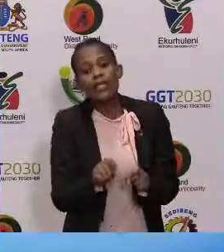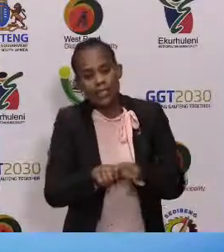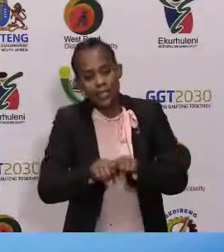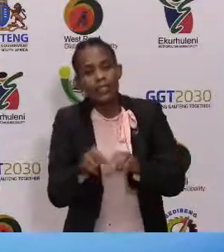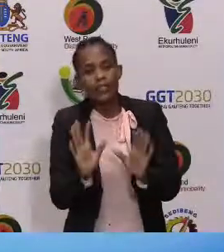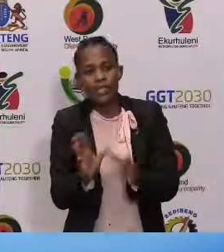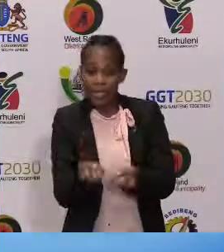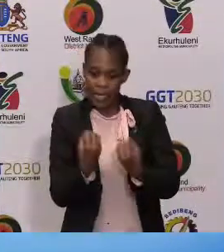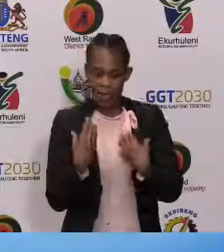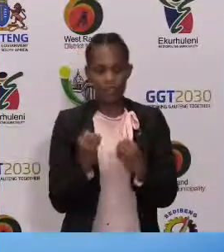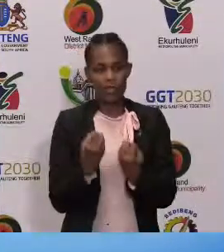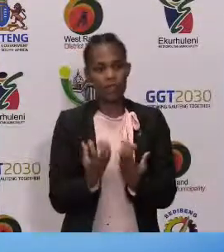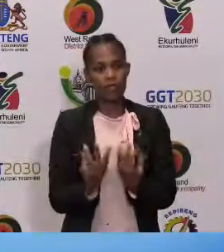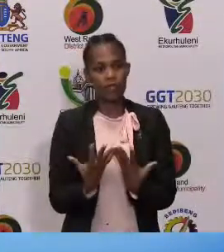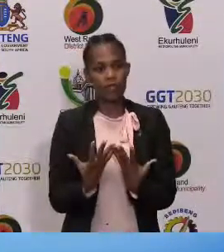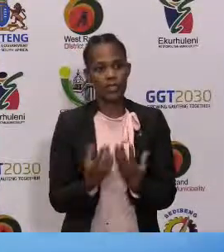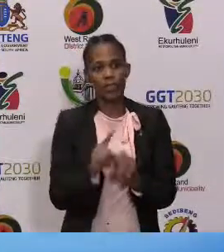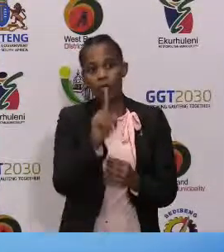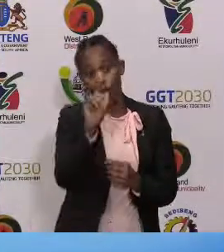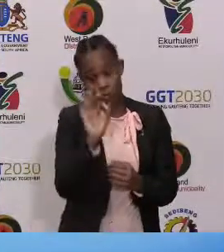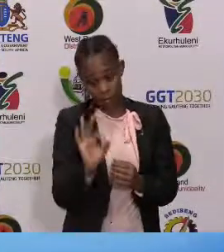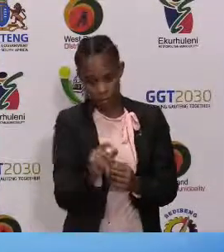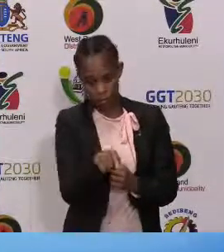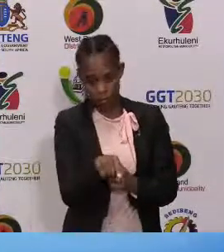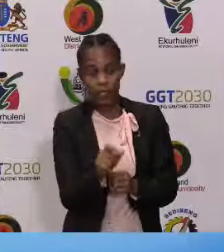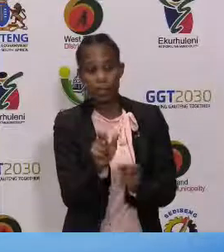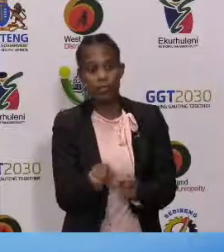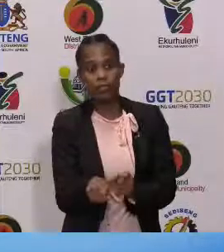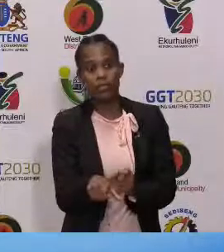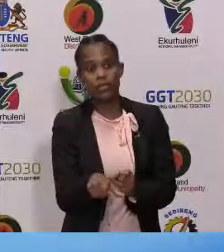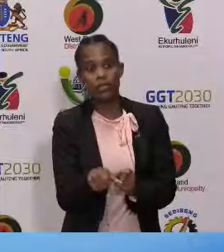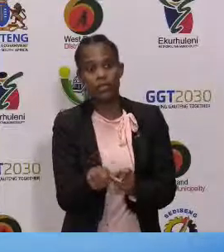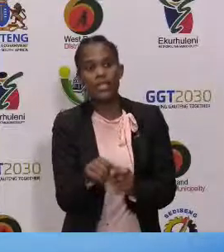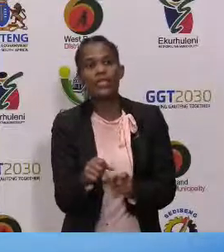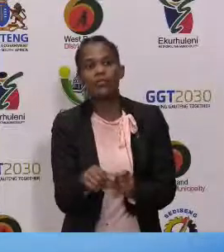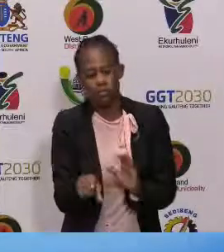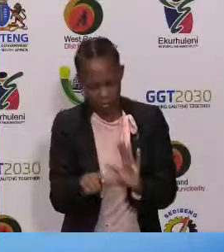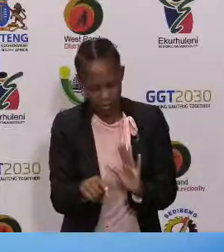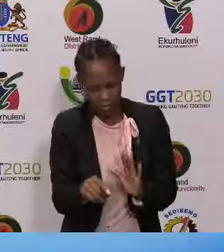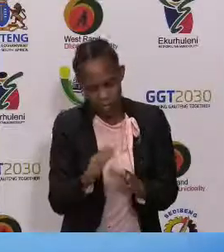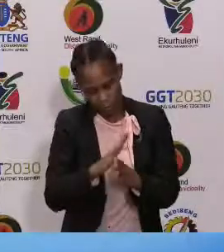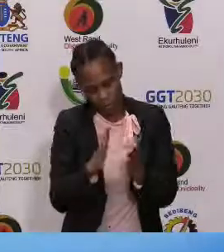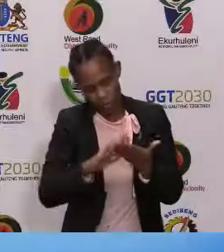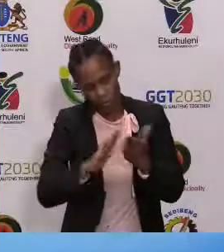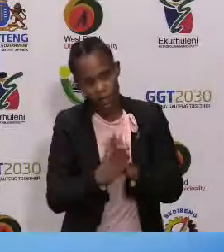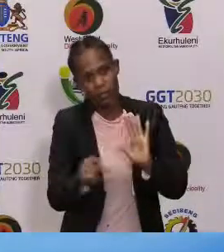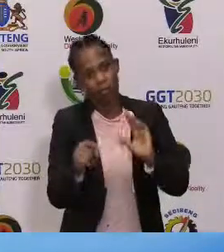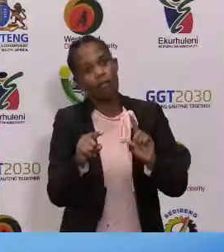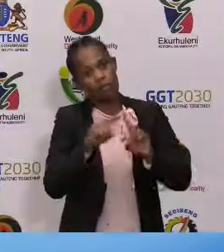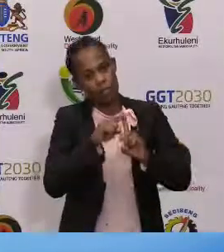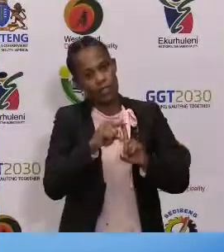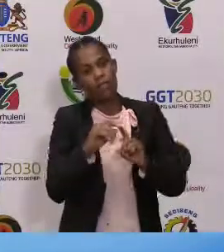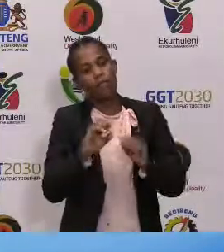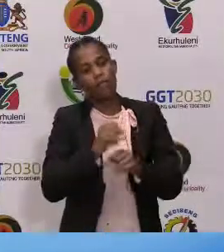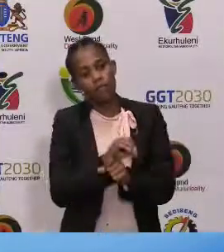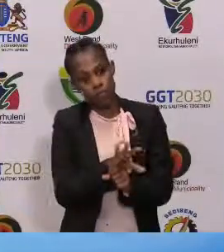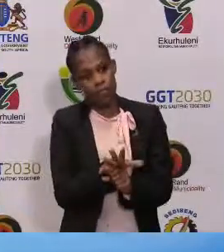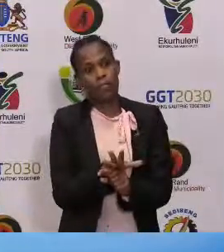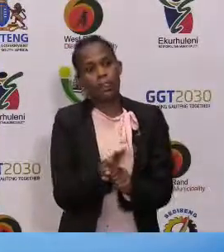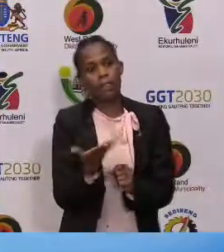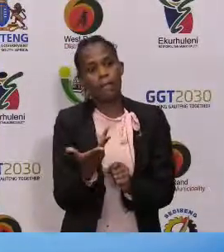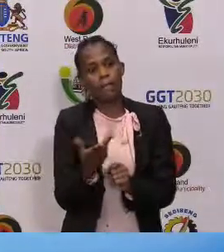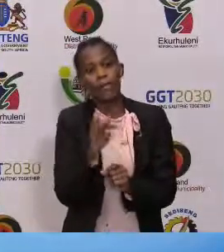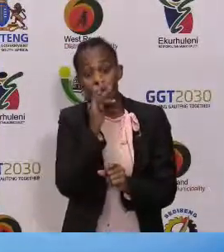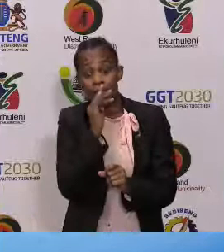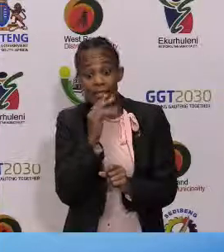information, 771, 15% of the people were previously tested for the virus. And that comes out to about 150 per thousand of the